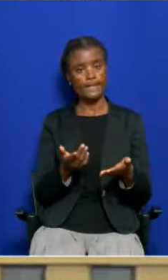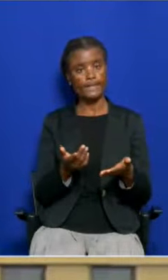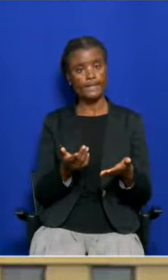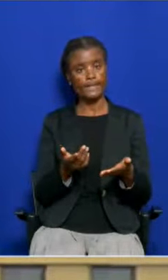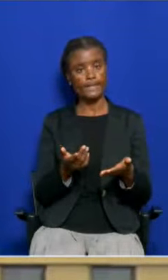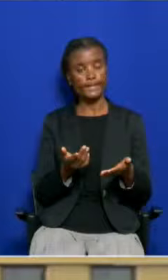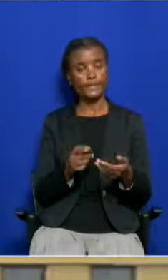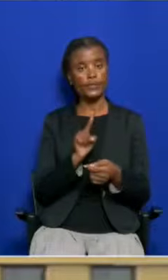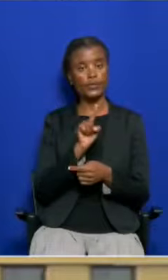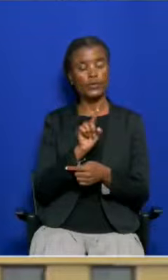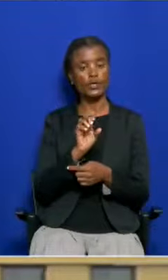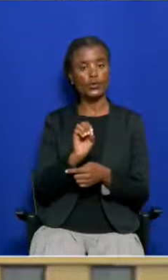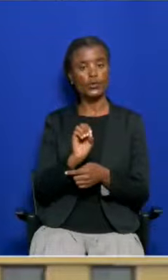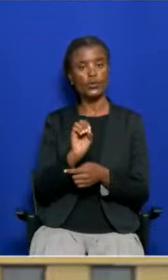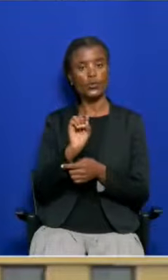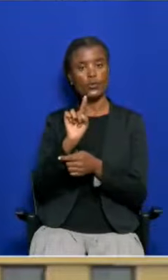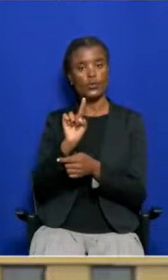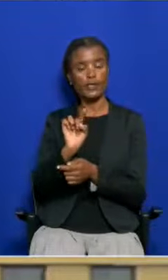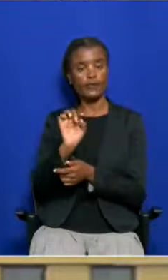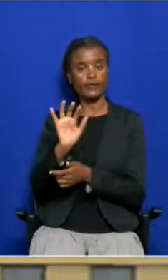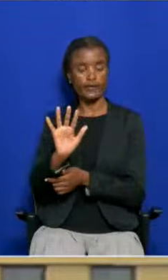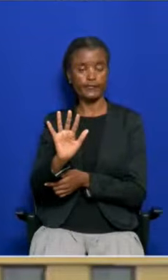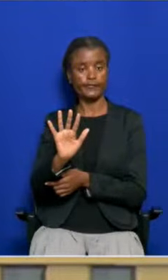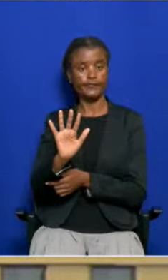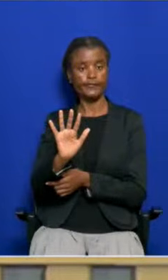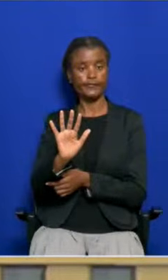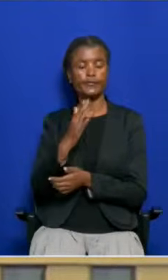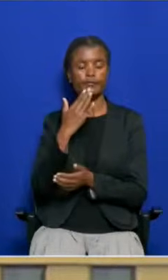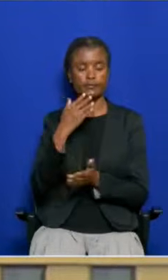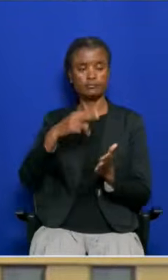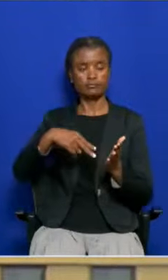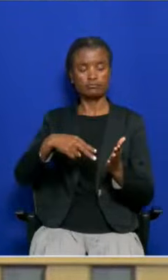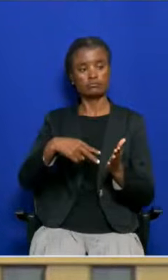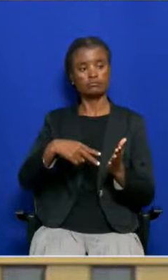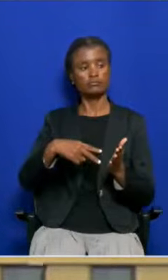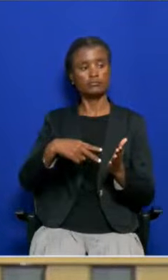1015, if you can go to 1015.